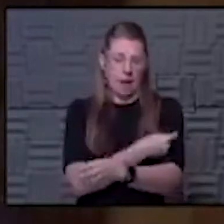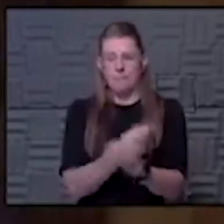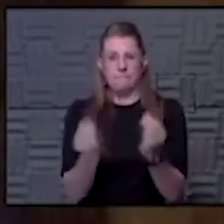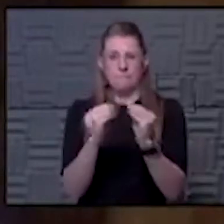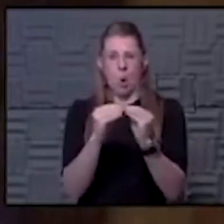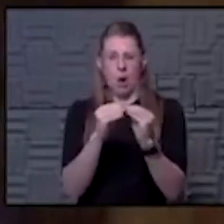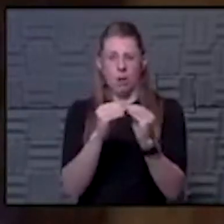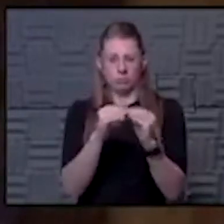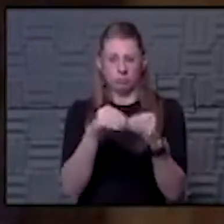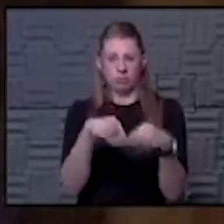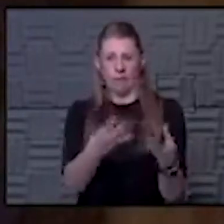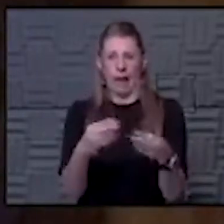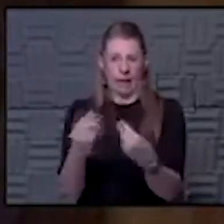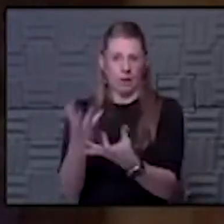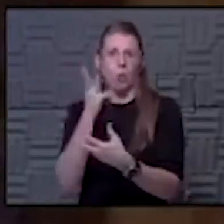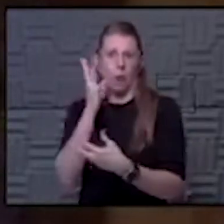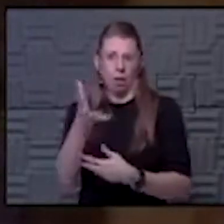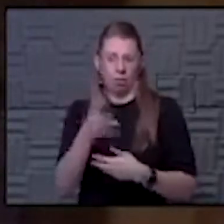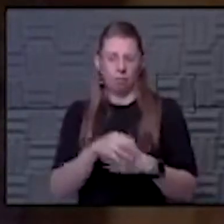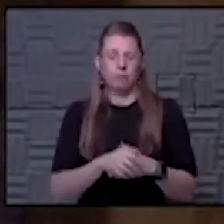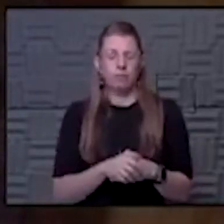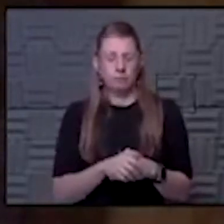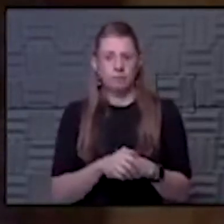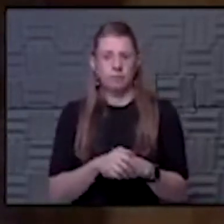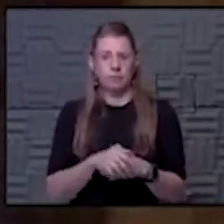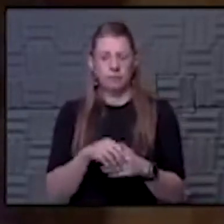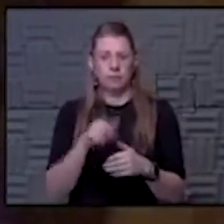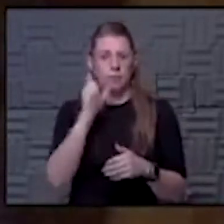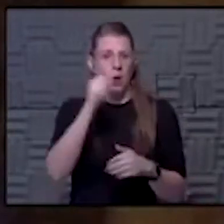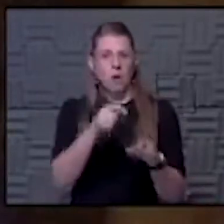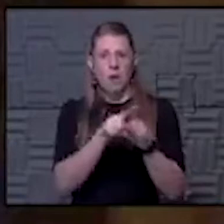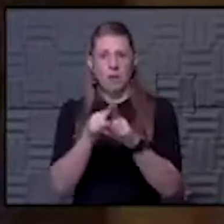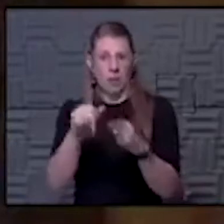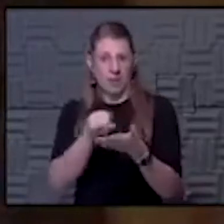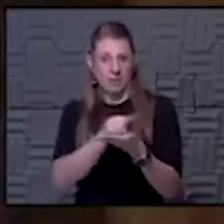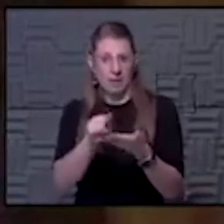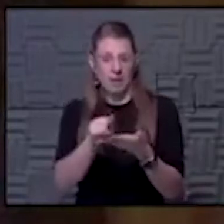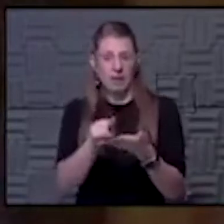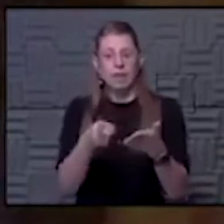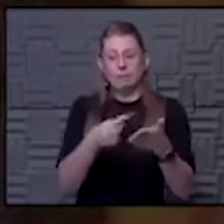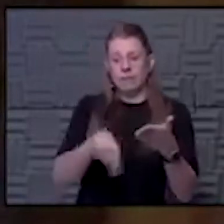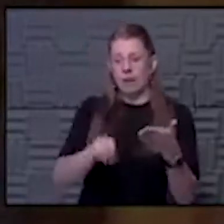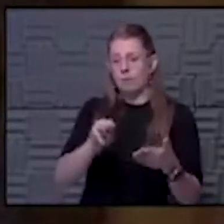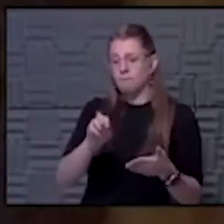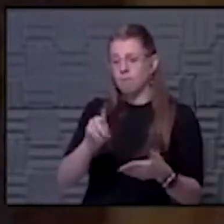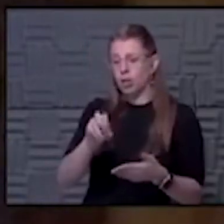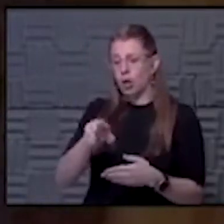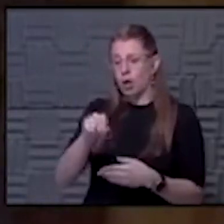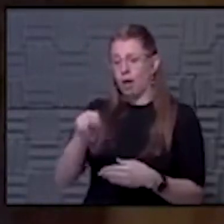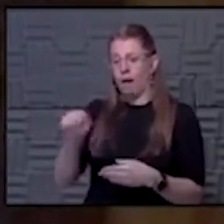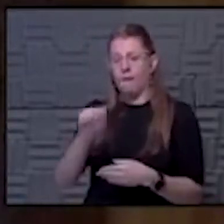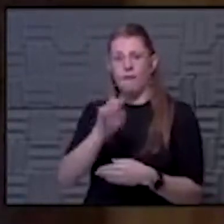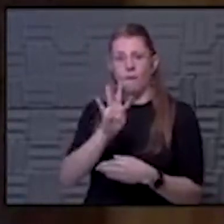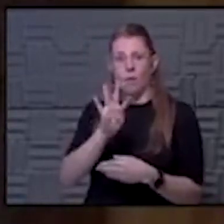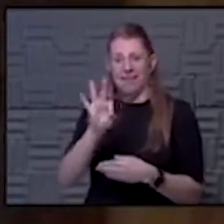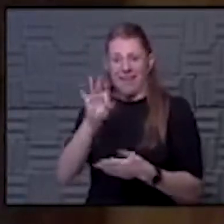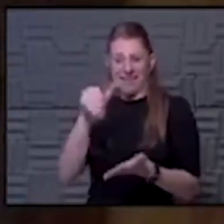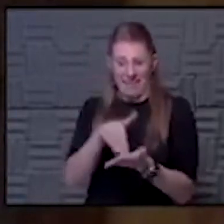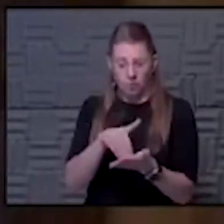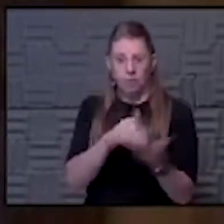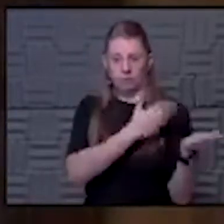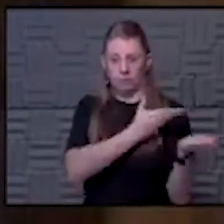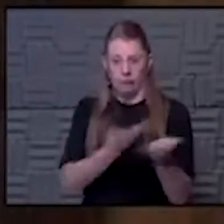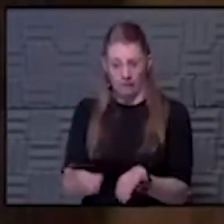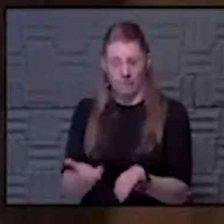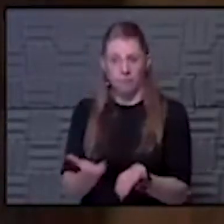next day. So excited about that. We've got Moderna coming in, as you said, next week, about 49,000 doses of that.